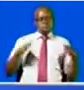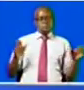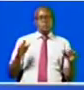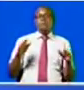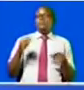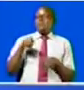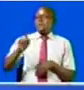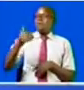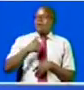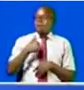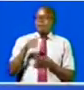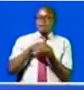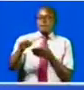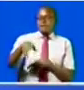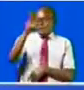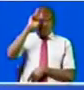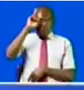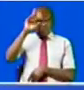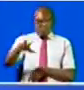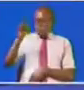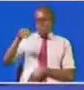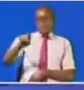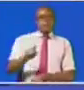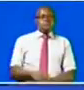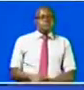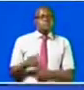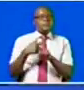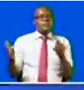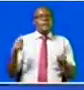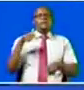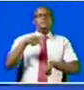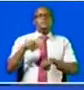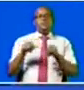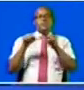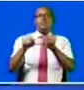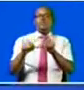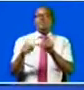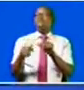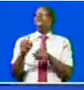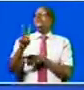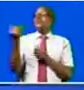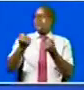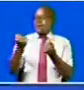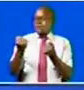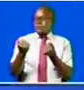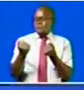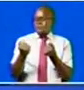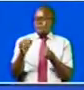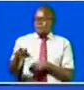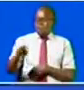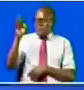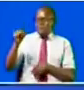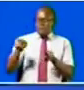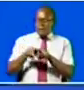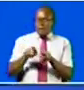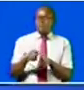of having dispatched officers to pick him, but went ahead to reveal the two vehicles that picked him as